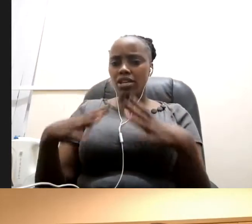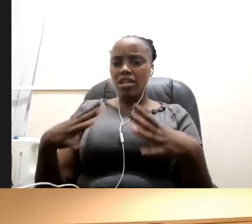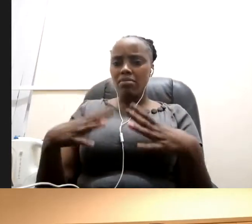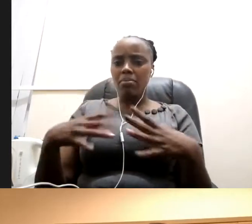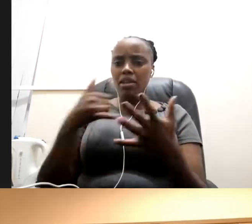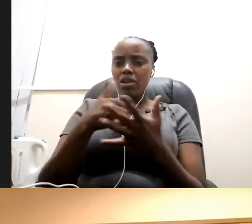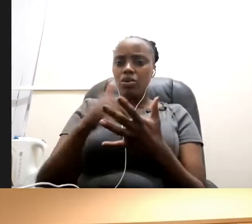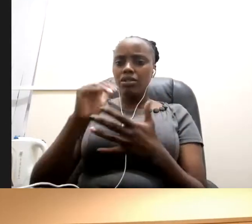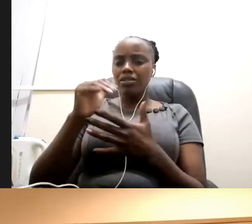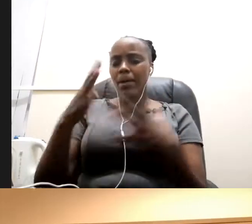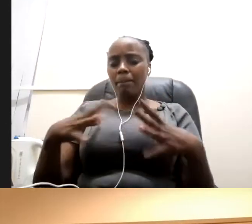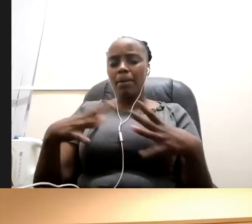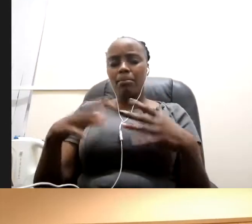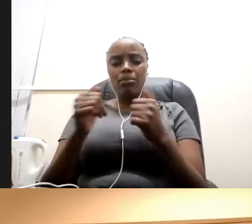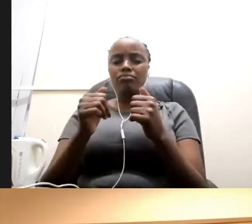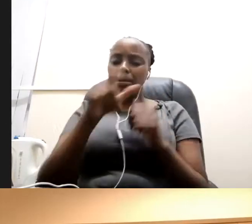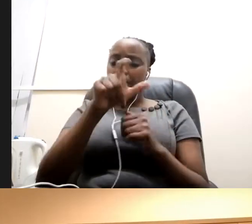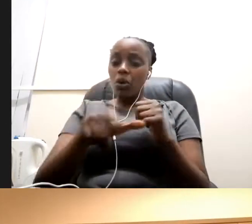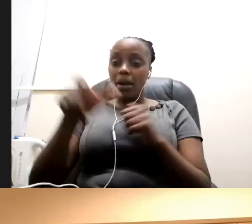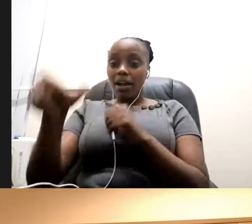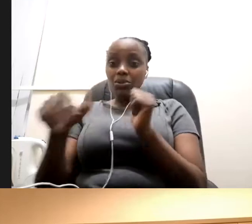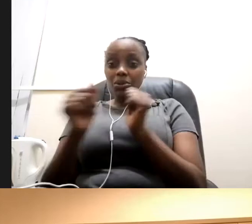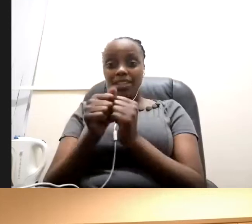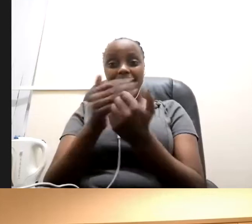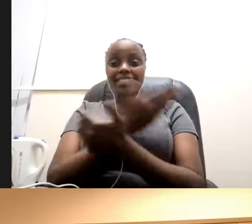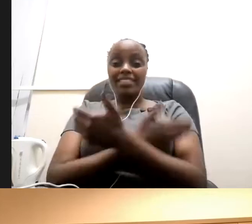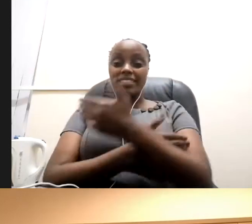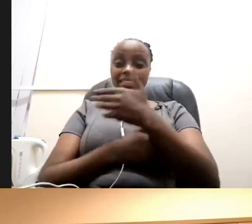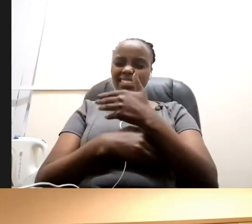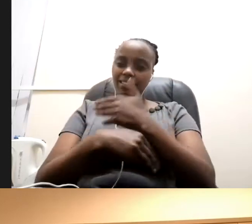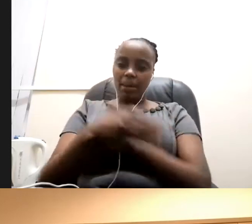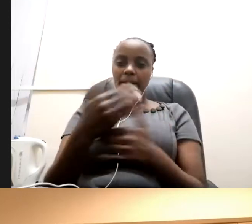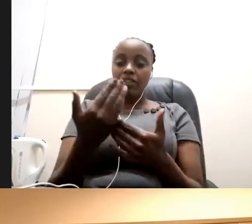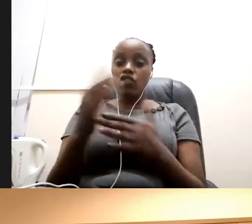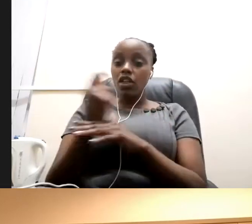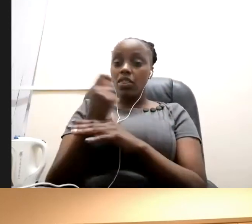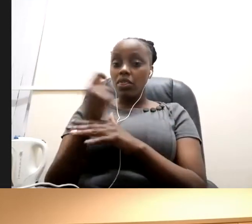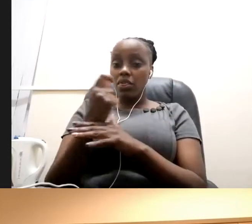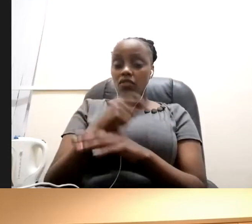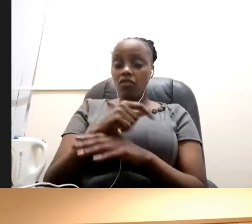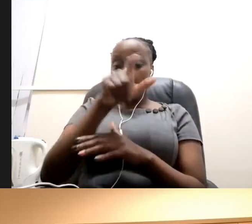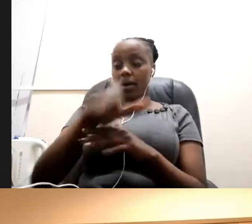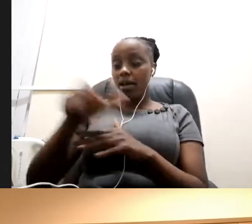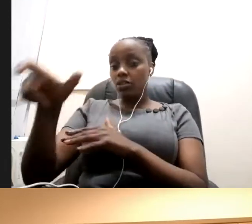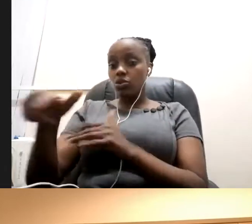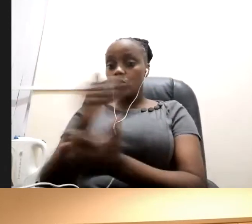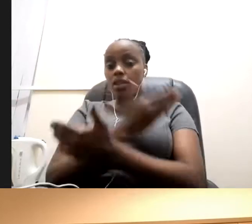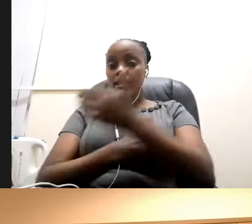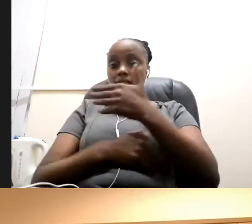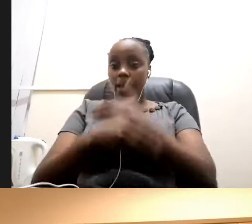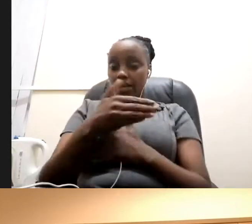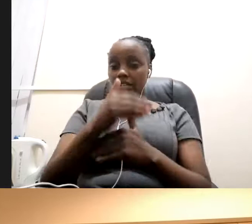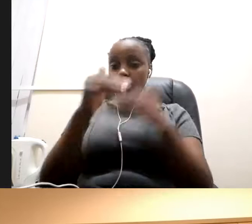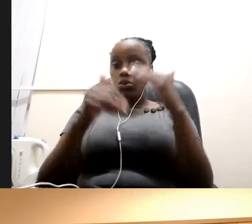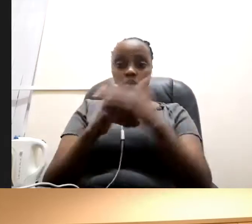with disabilities. And in the other hand, the training for persons with disabilities in order